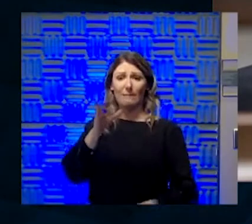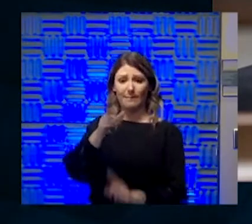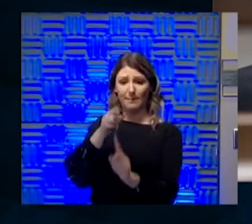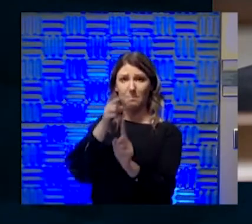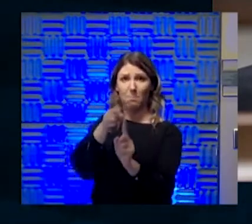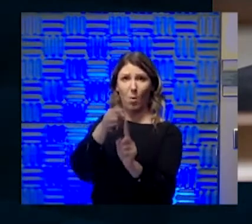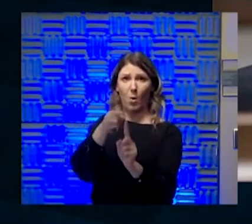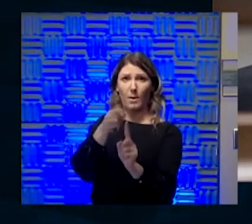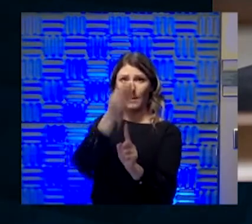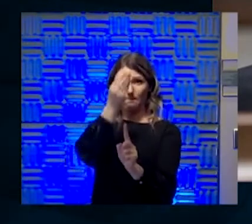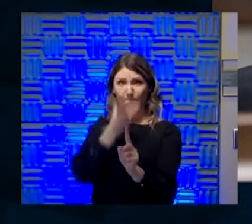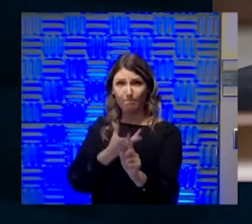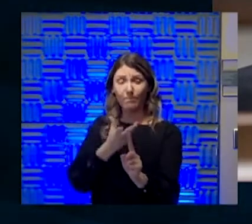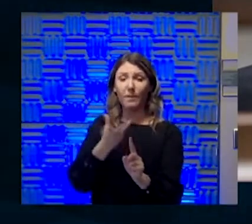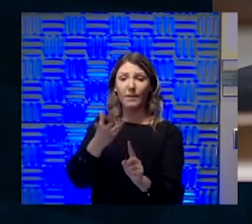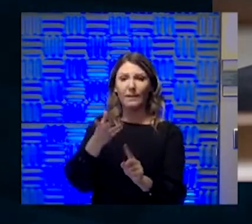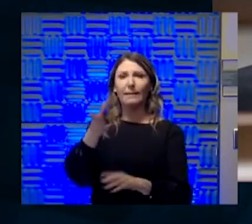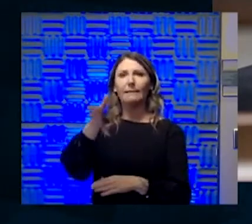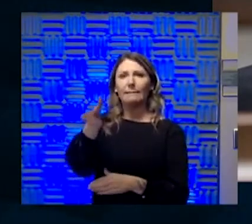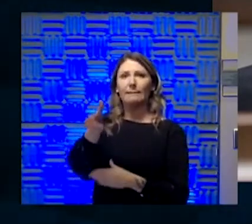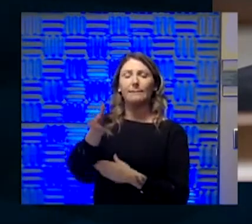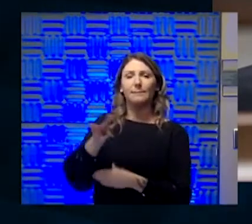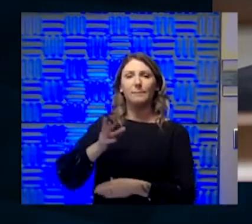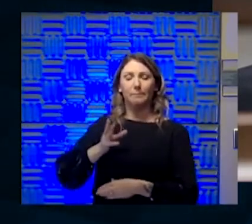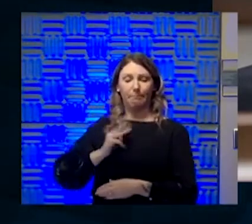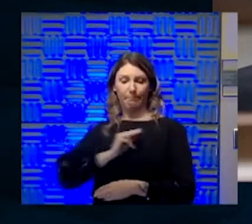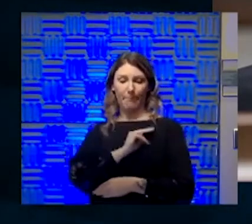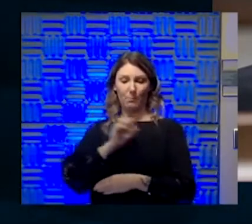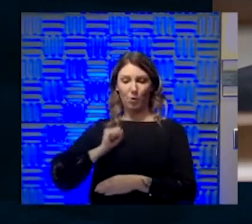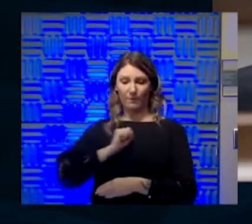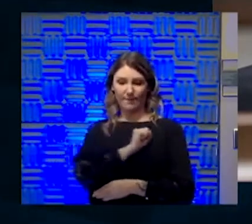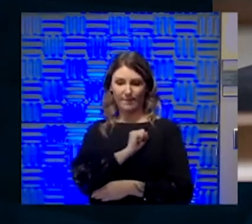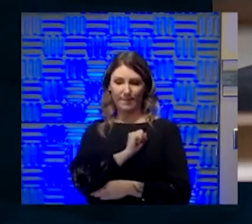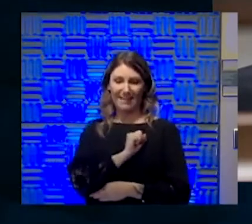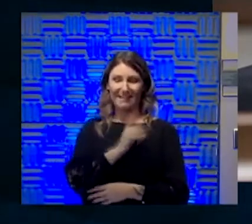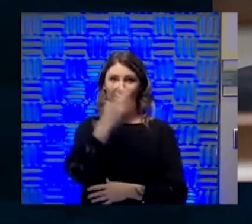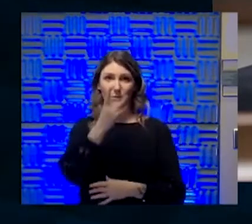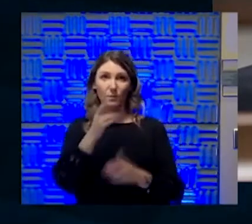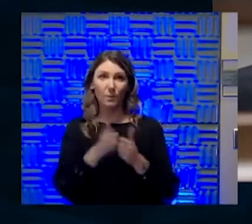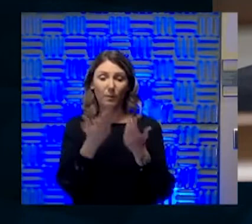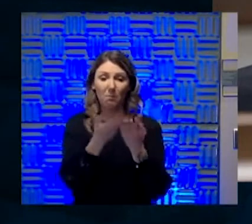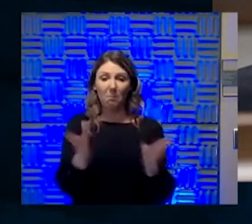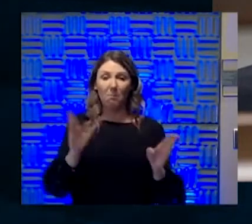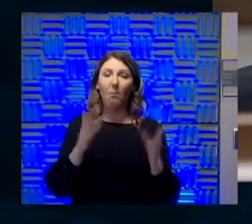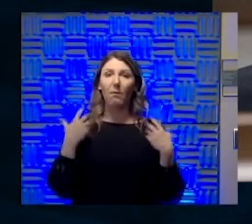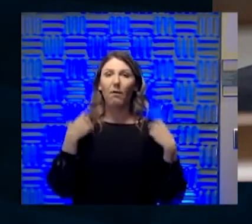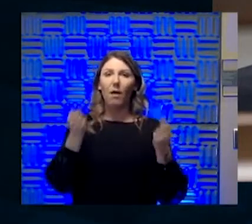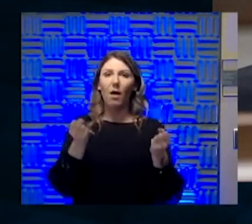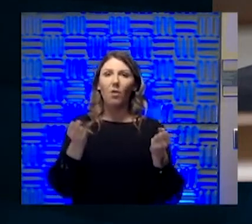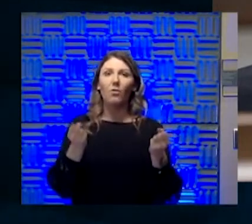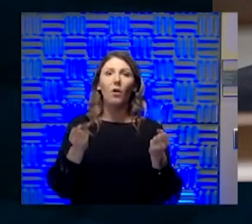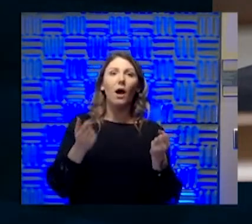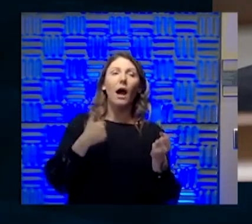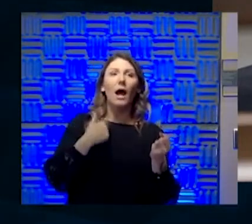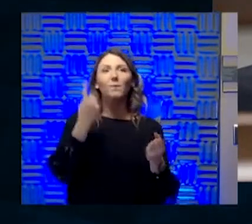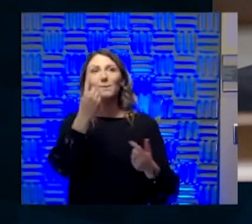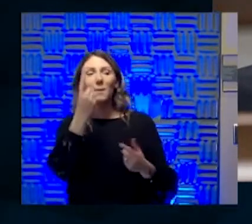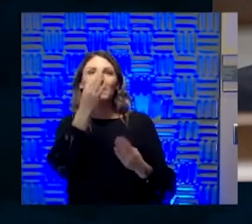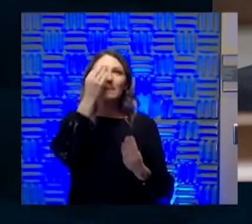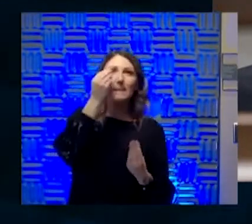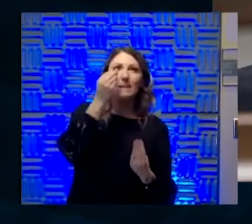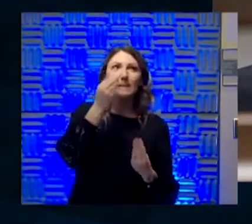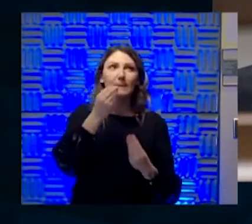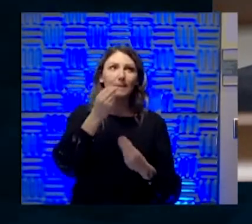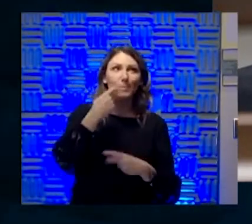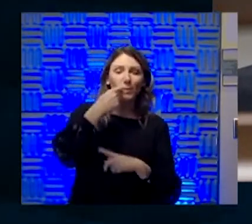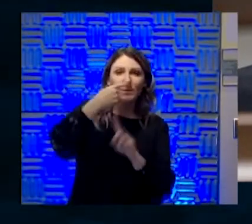is that as a member of the Senate interested in public health, let me say where I was. I was always kind of thinking in this last